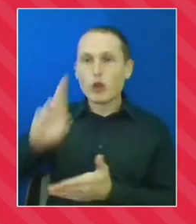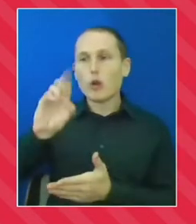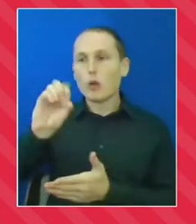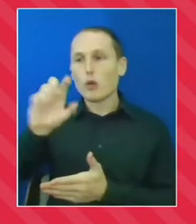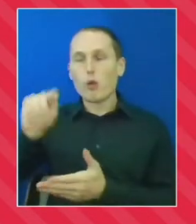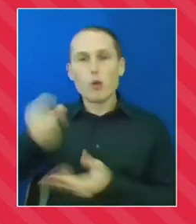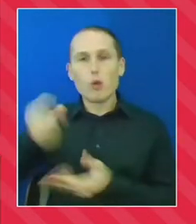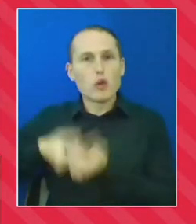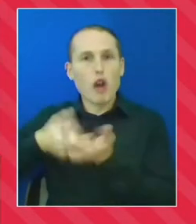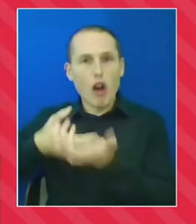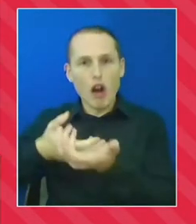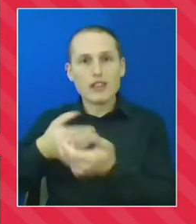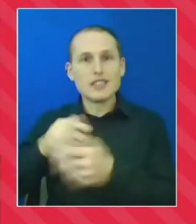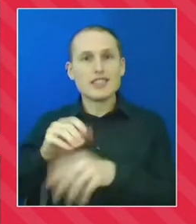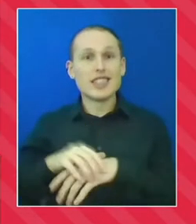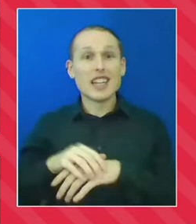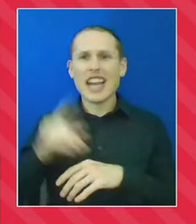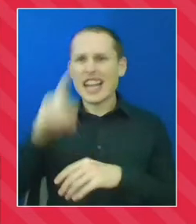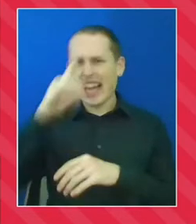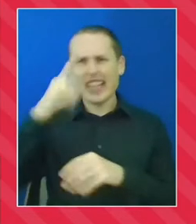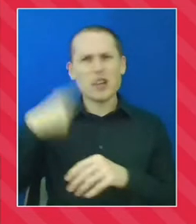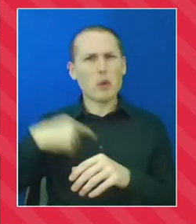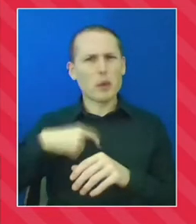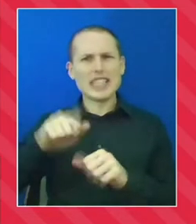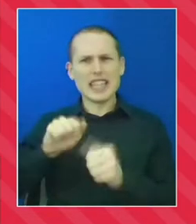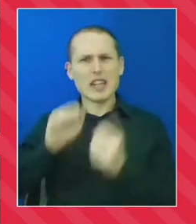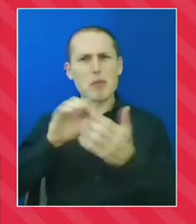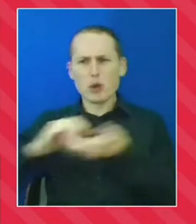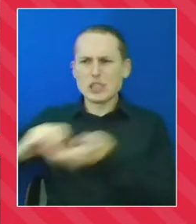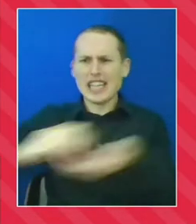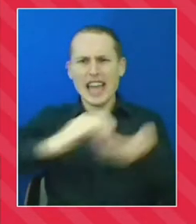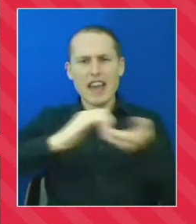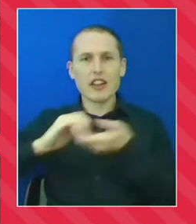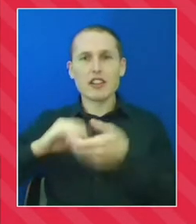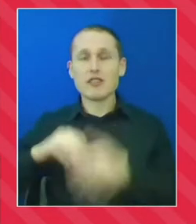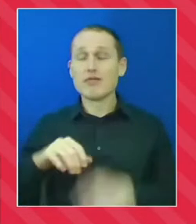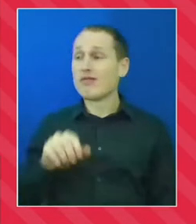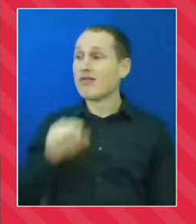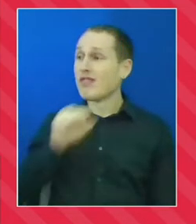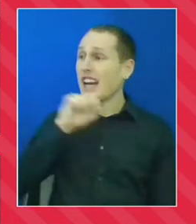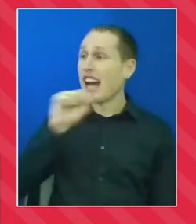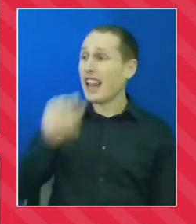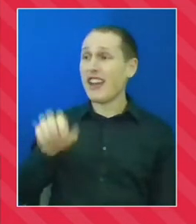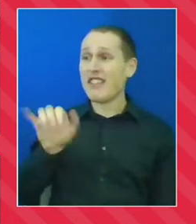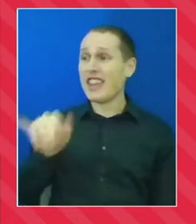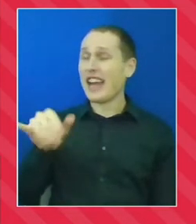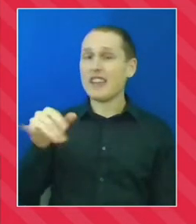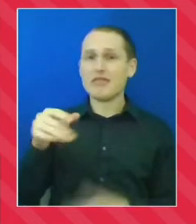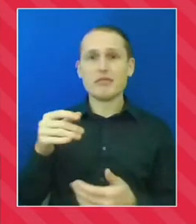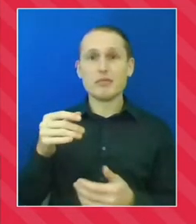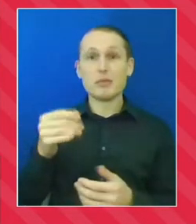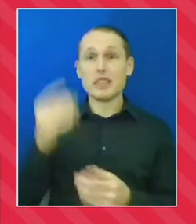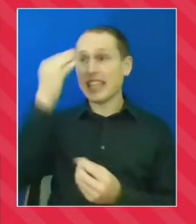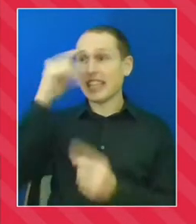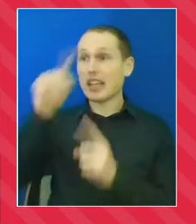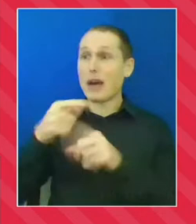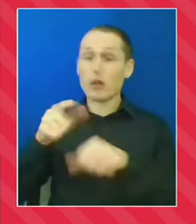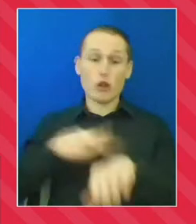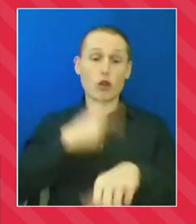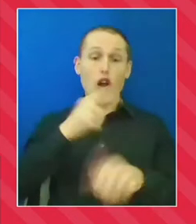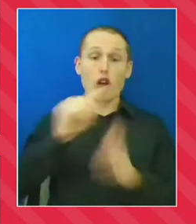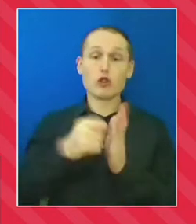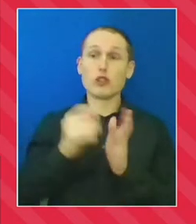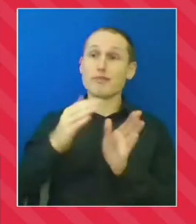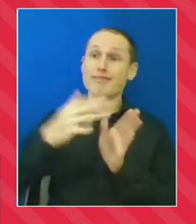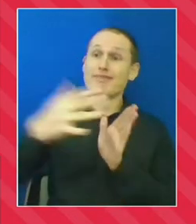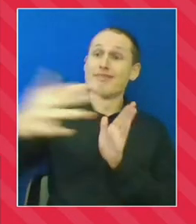those things together. No, I love that, splitting it into kind of the long view and then the immediate steps as well. And that kind of really takes us into